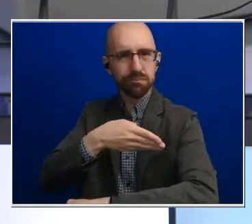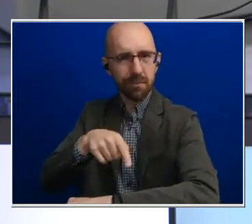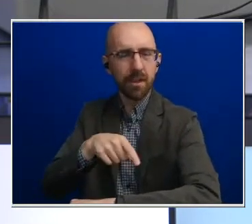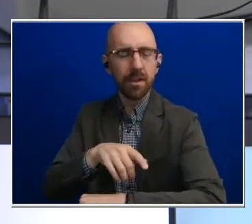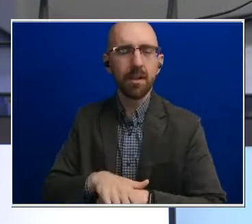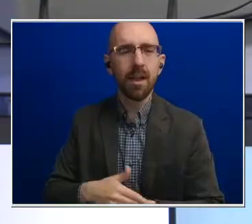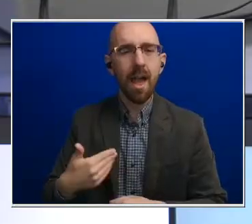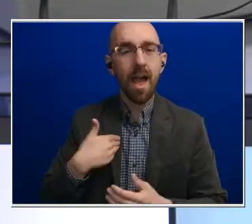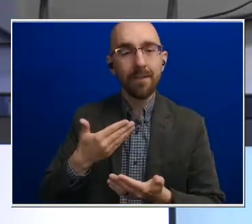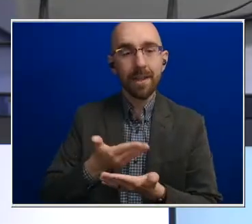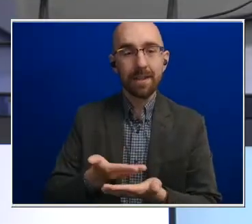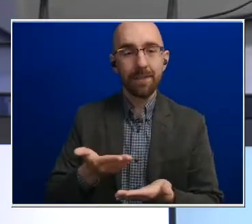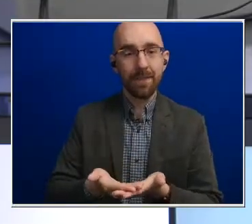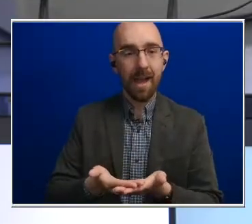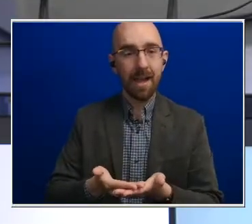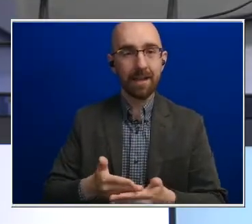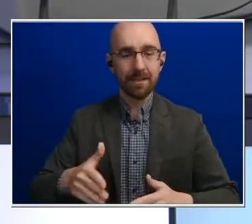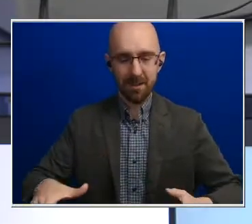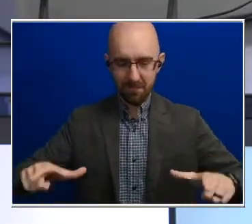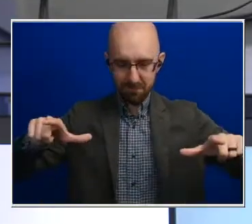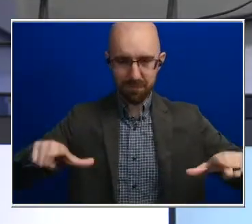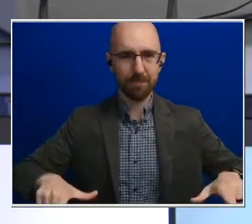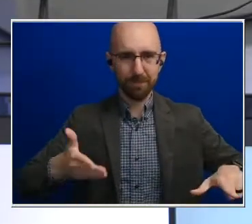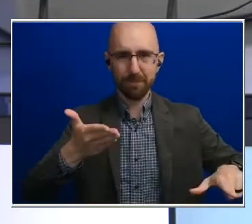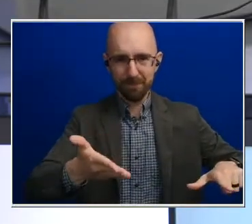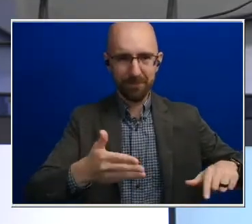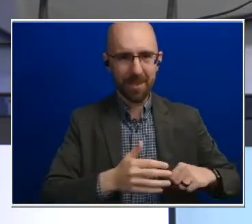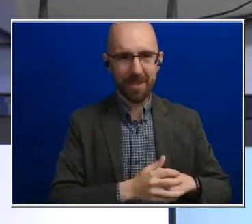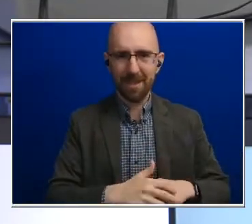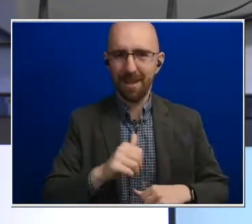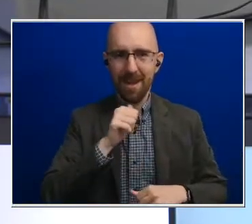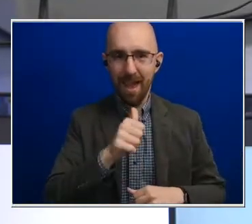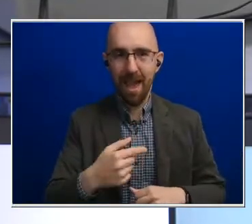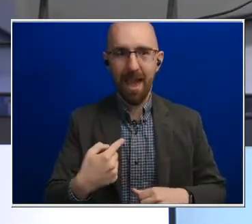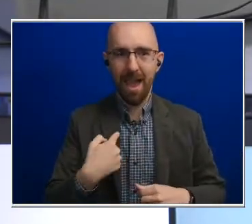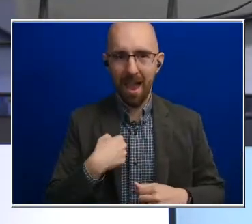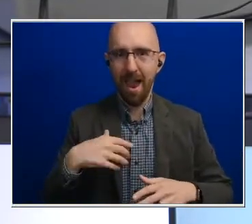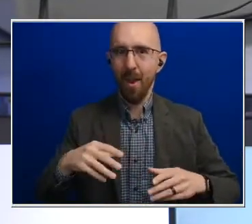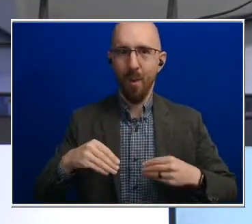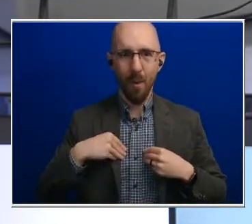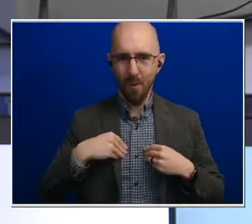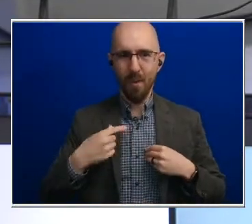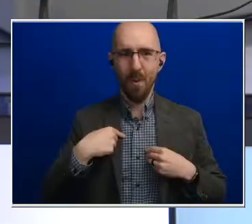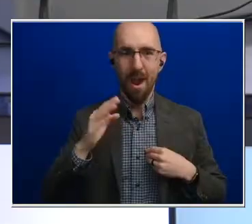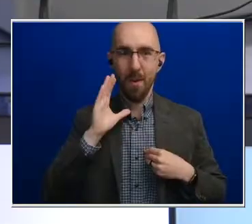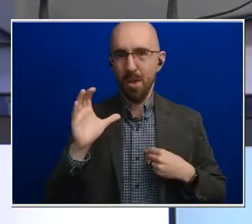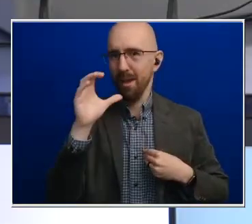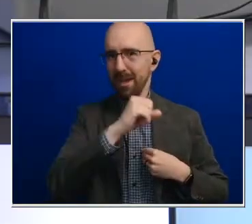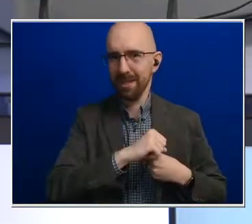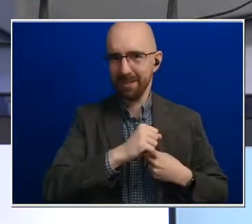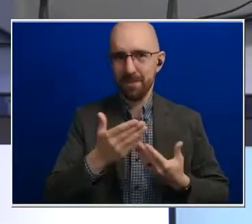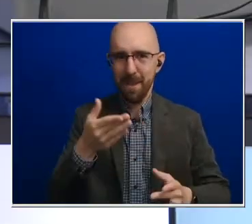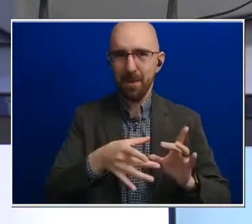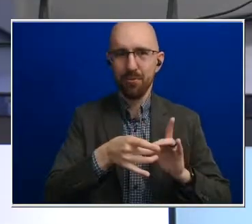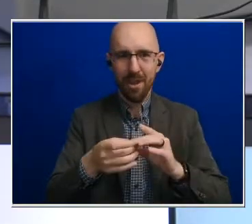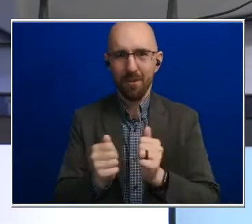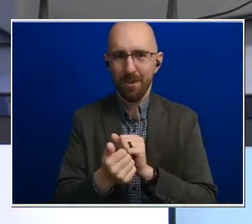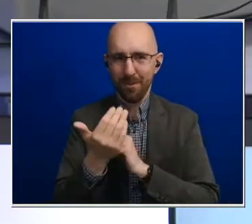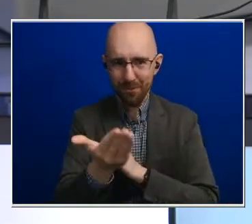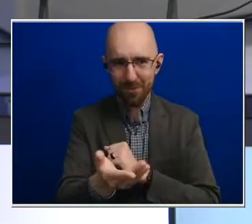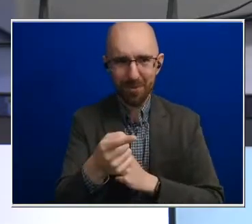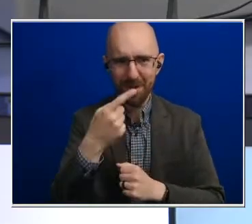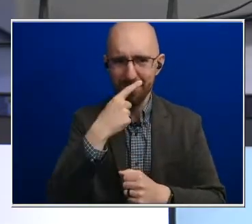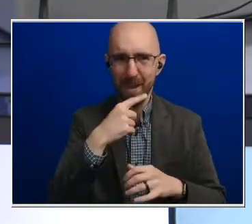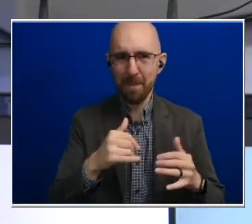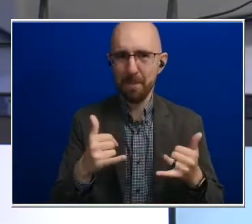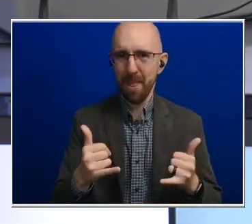our table. There is. That is not one that I own, so I'm going to guess this may be related to you. So can you play us a little something,